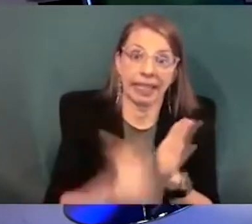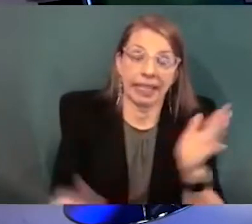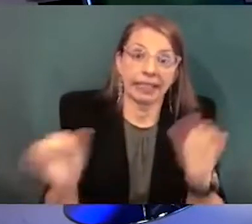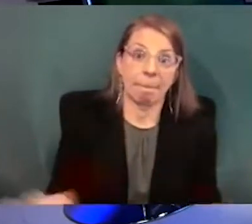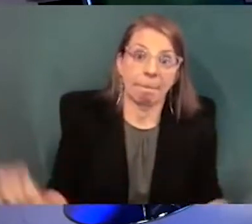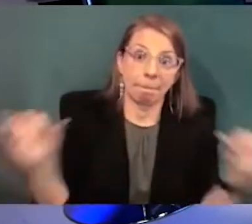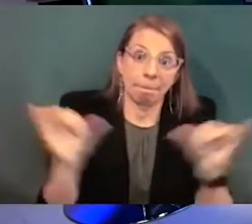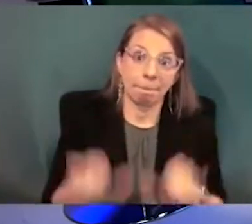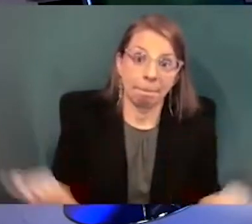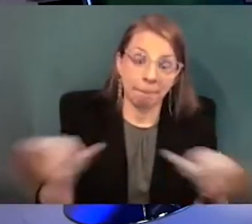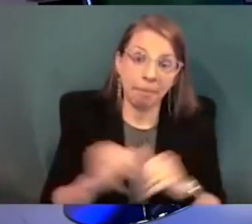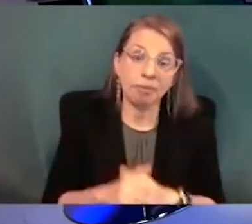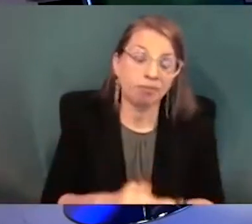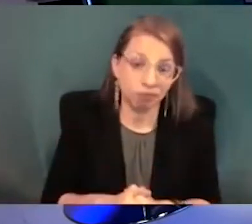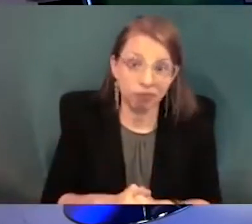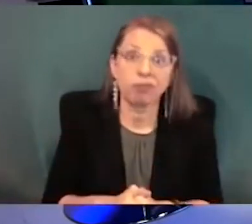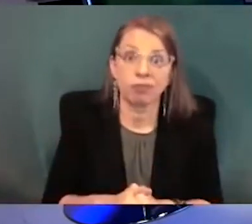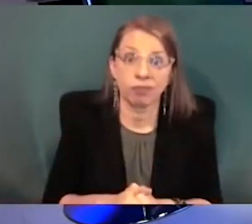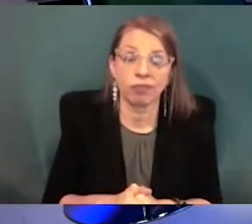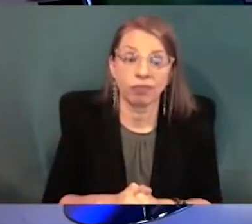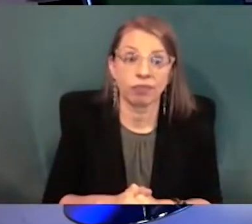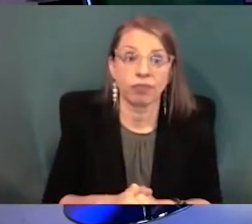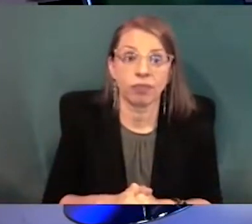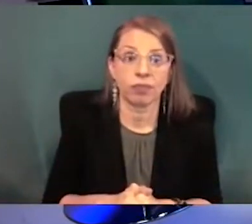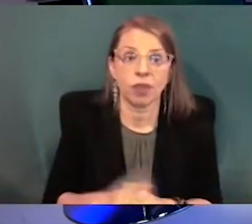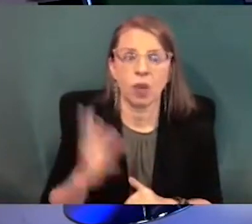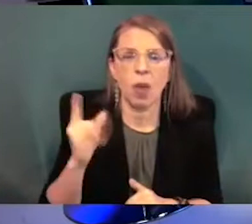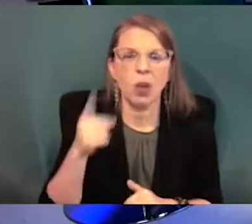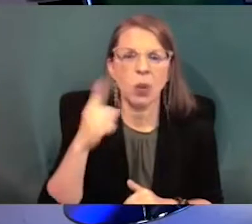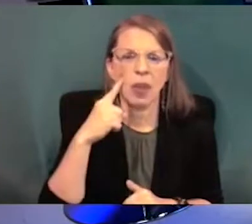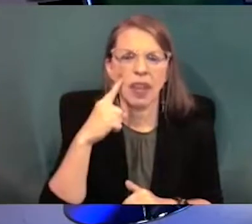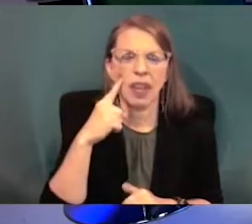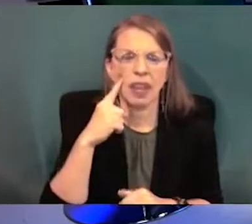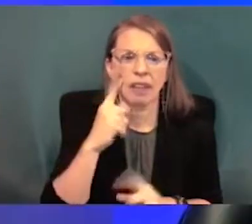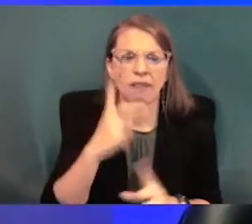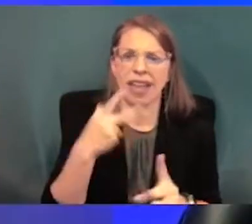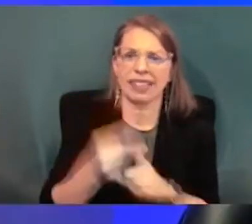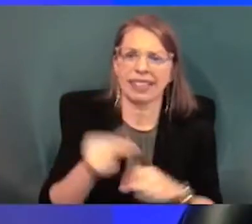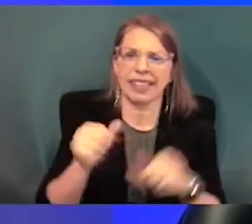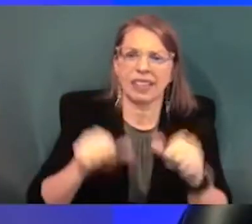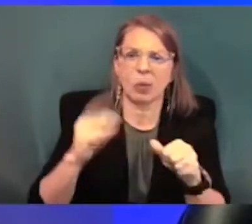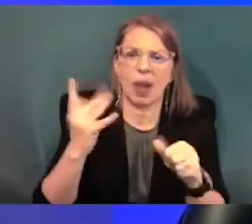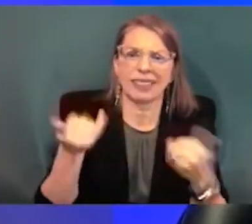people have had it. So why do you think there's still vaccine hesitancy?